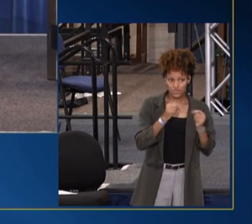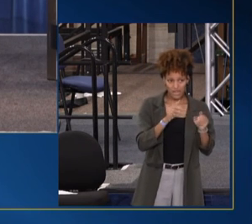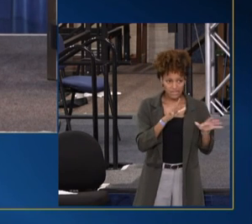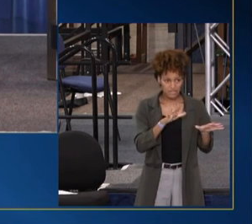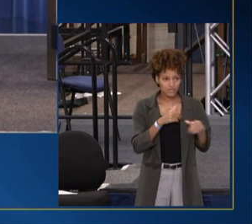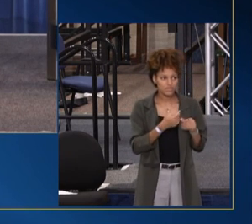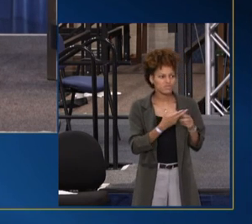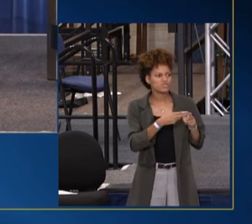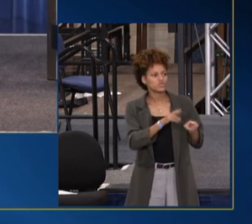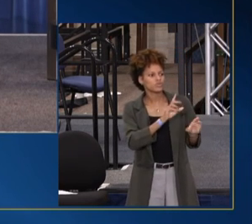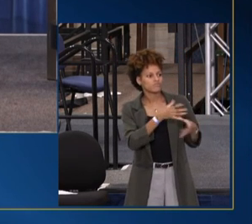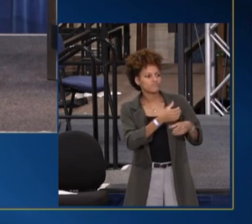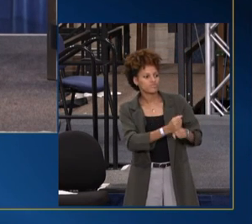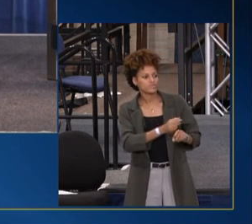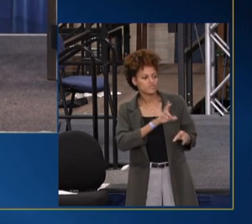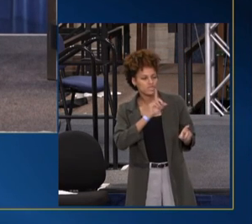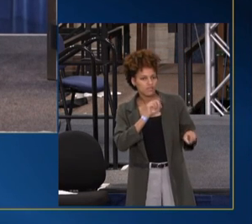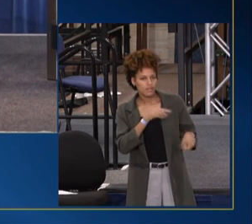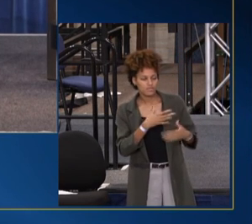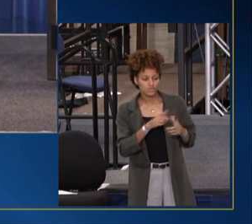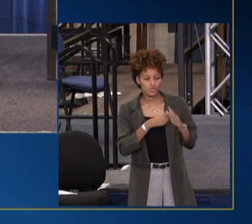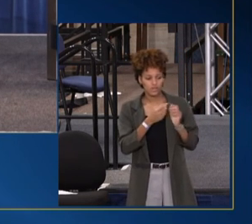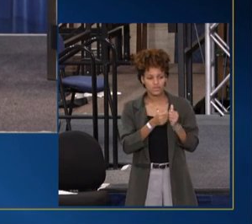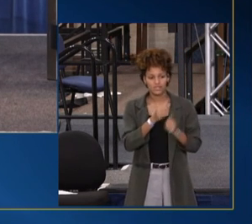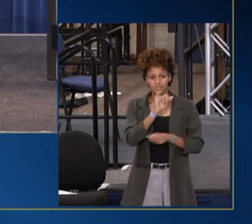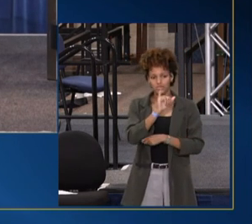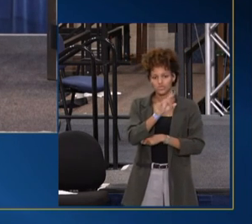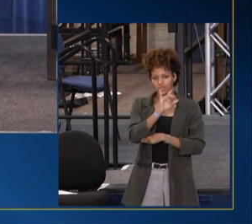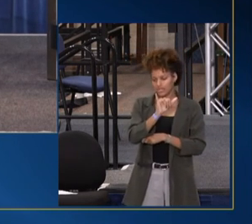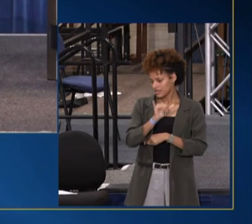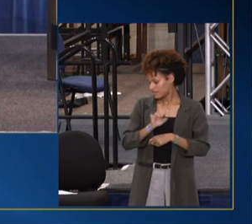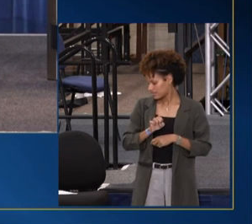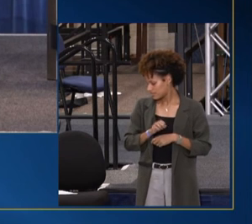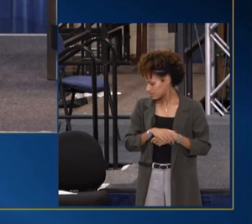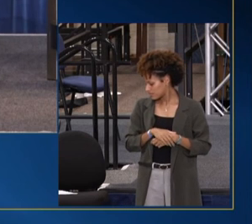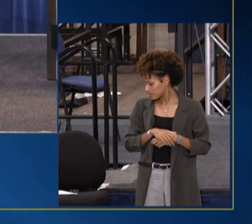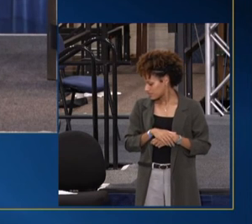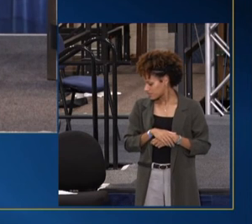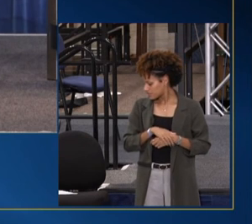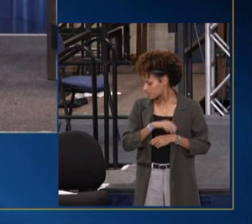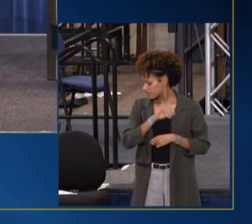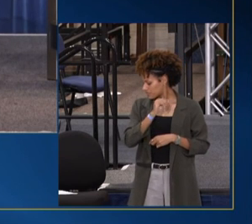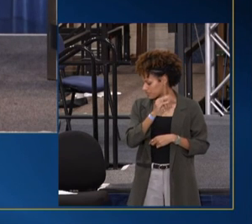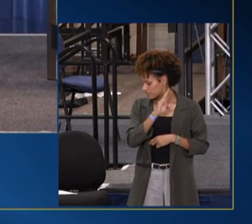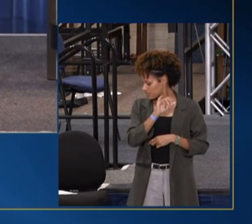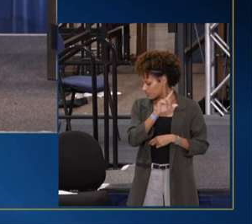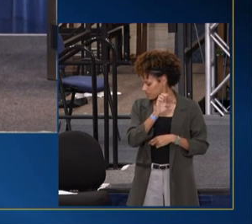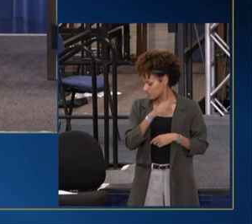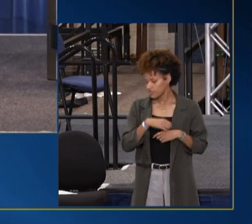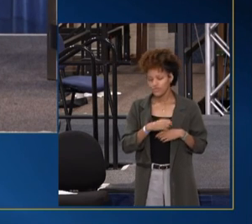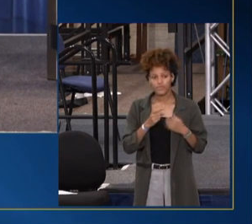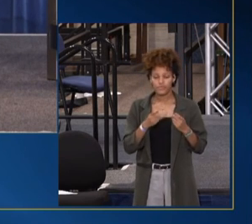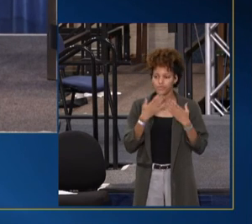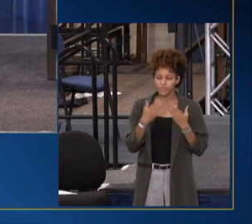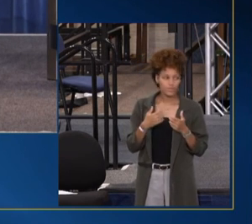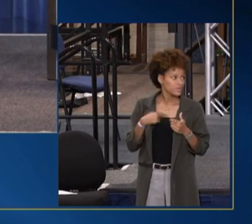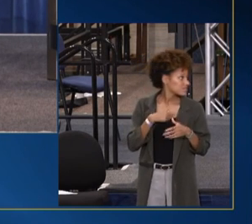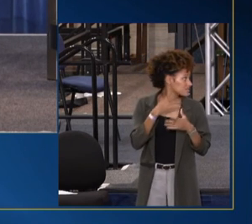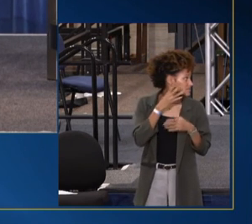to be brief in the responses. Again, we'll start with Julie. Thank you. So what we're